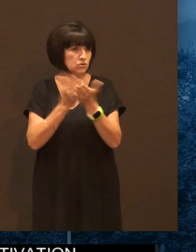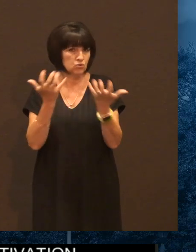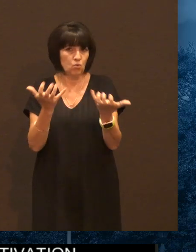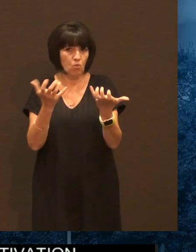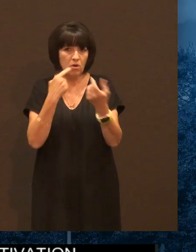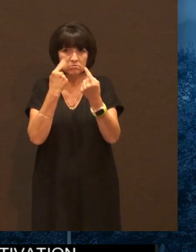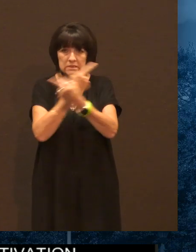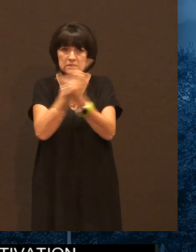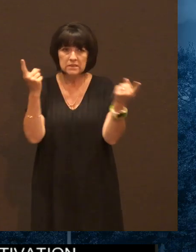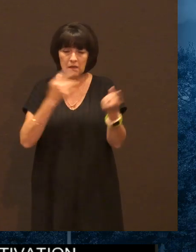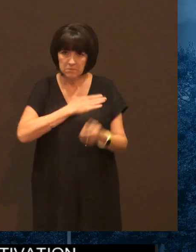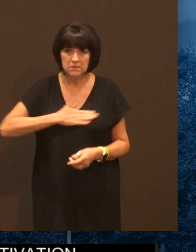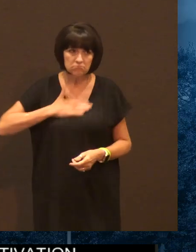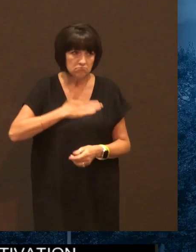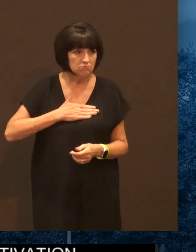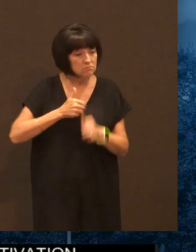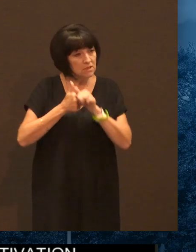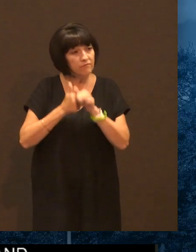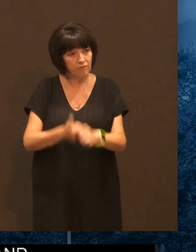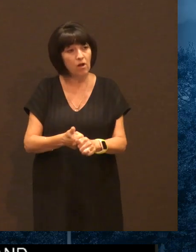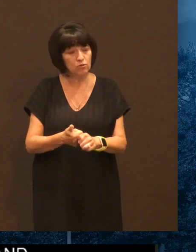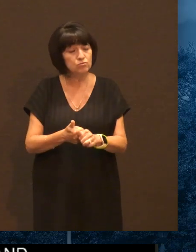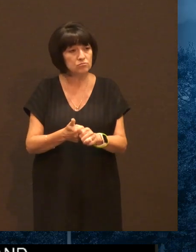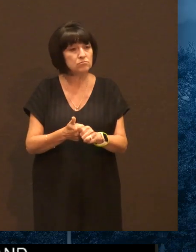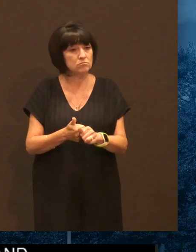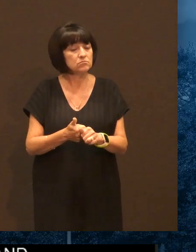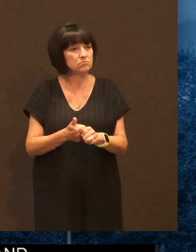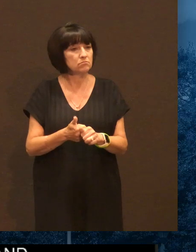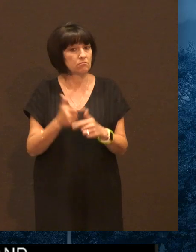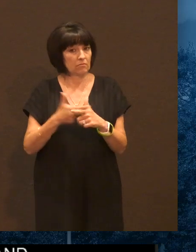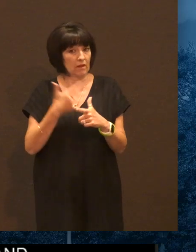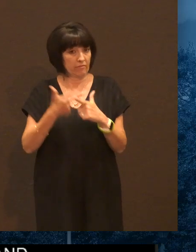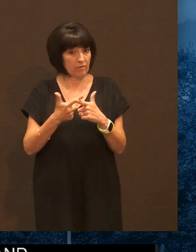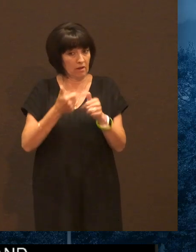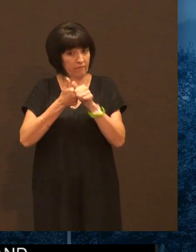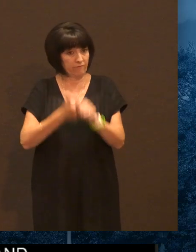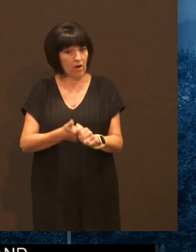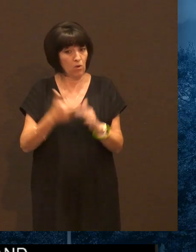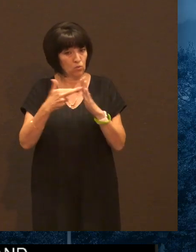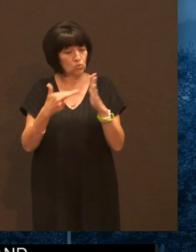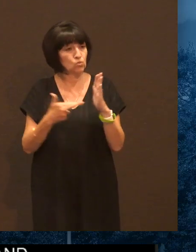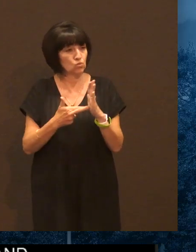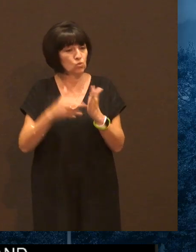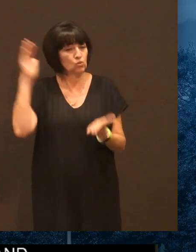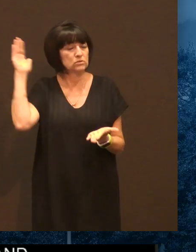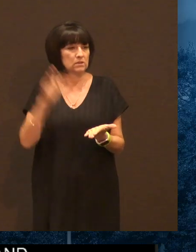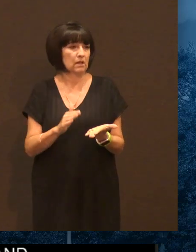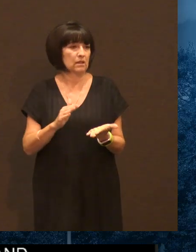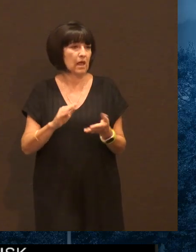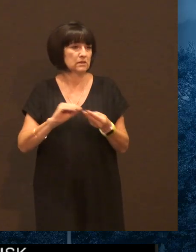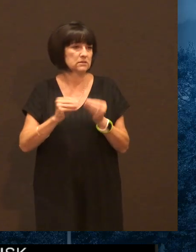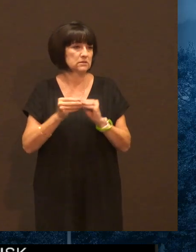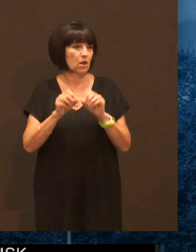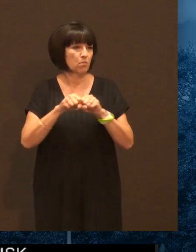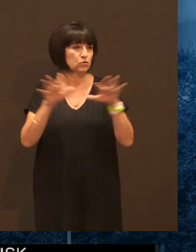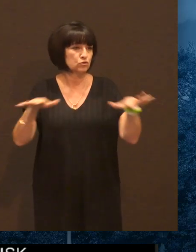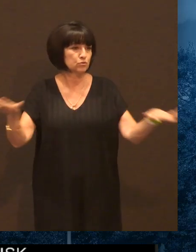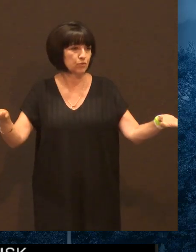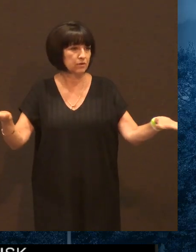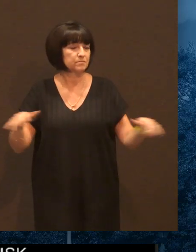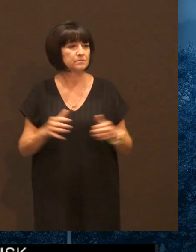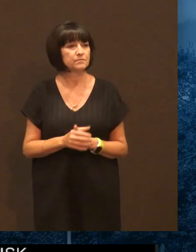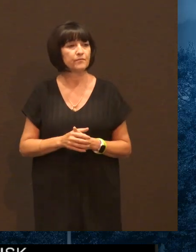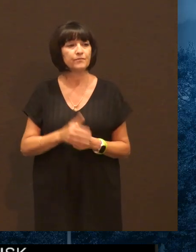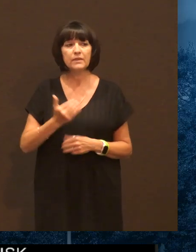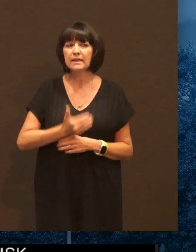more attentive to managing the risk. The next question's from Nick Ciolino at Delaware